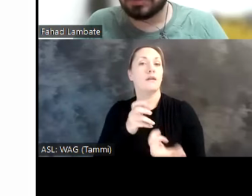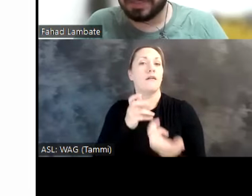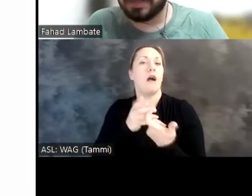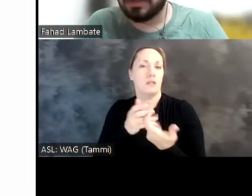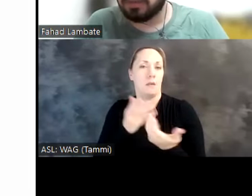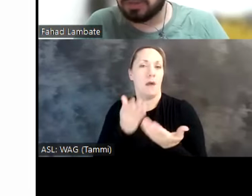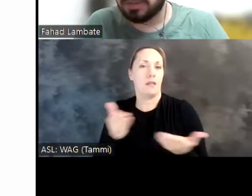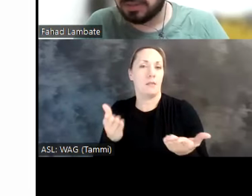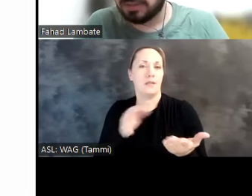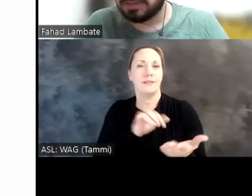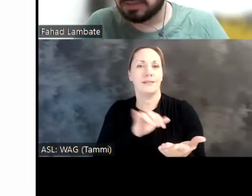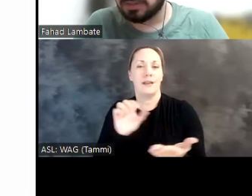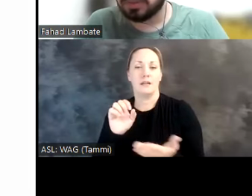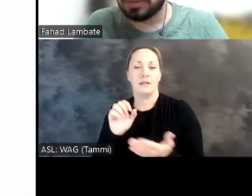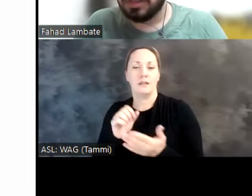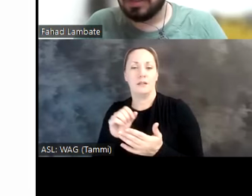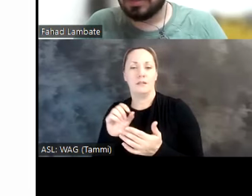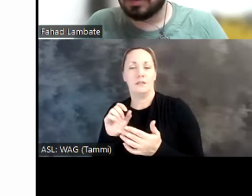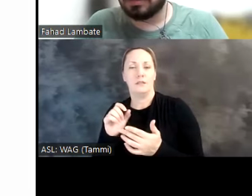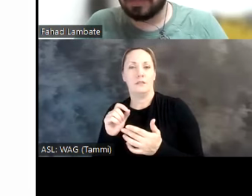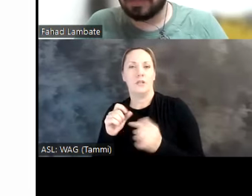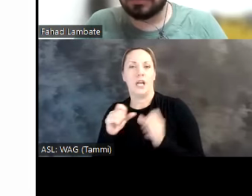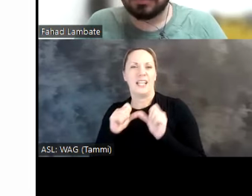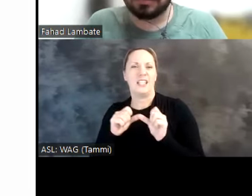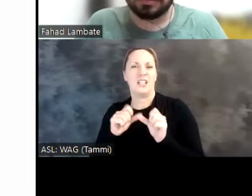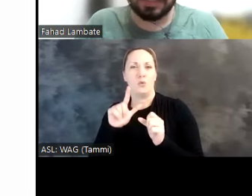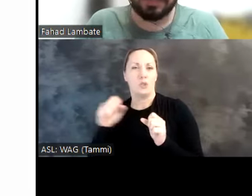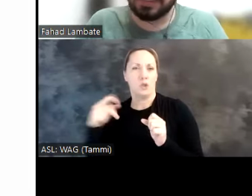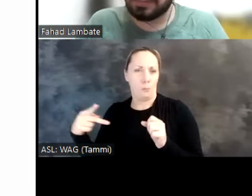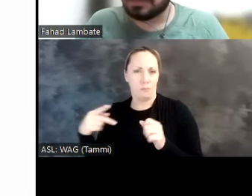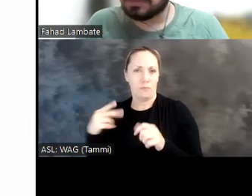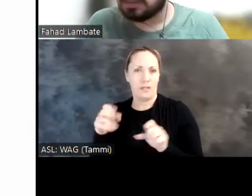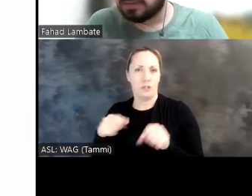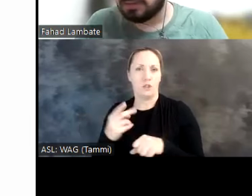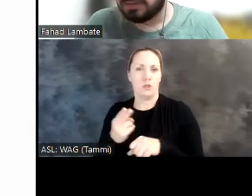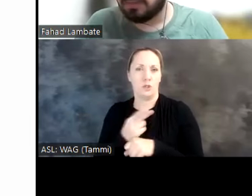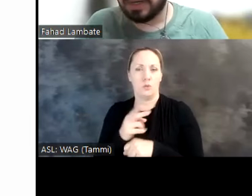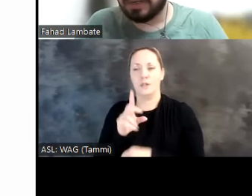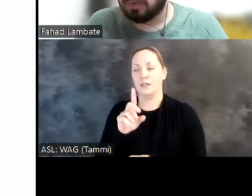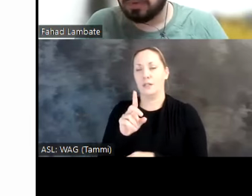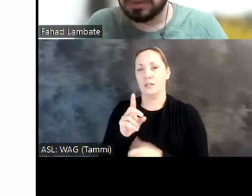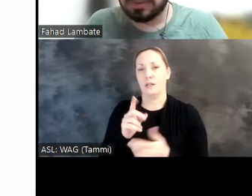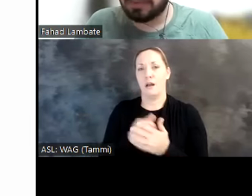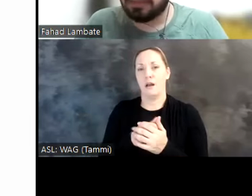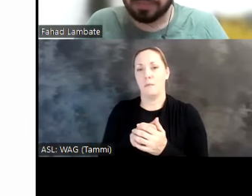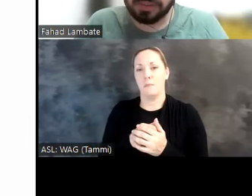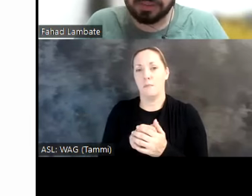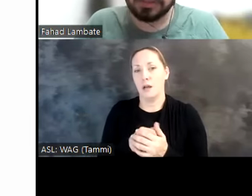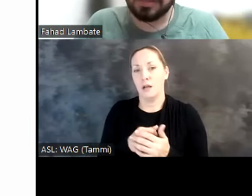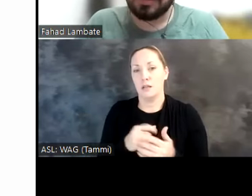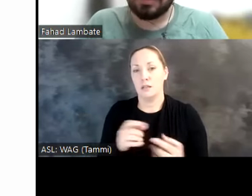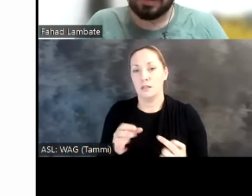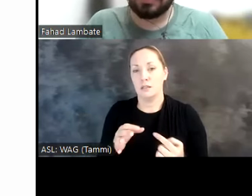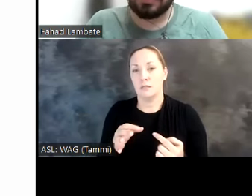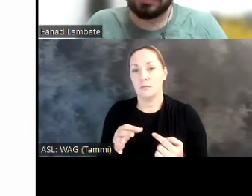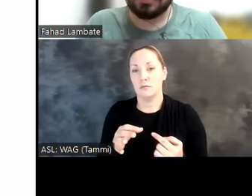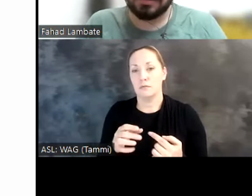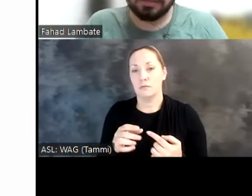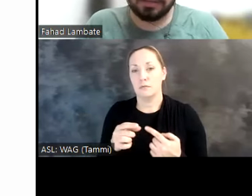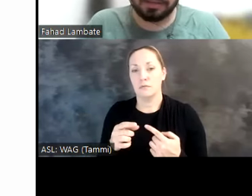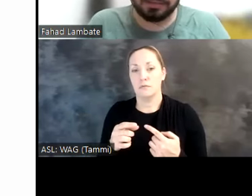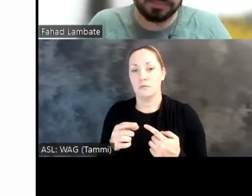or span neutral containers used with tab index, the required rule state properties. And